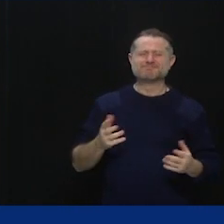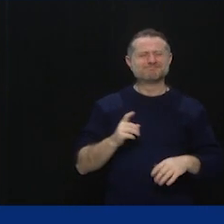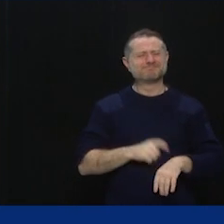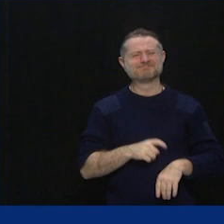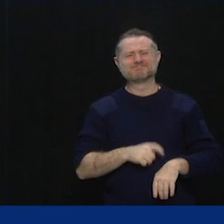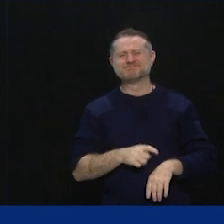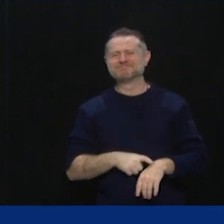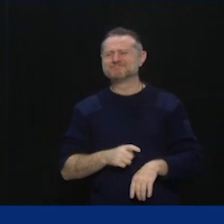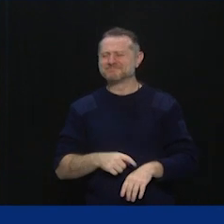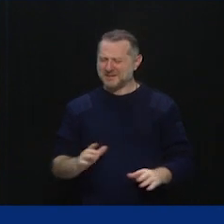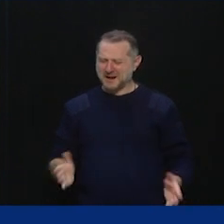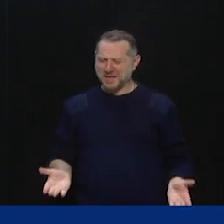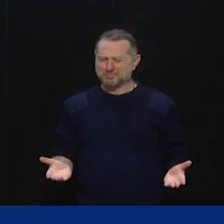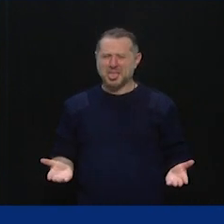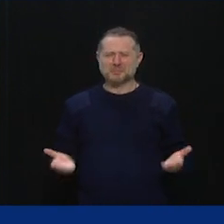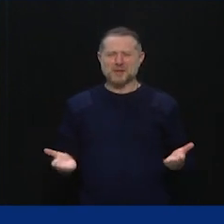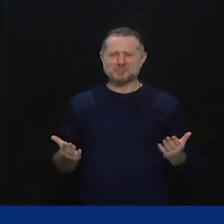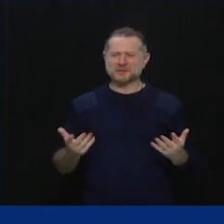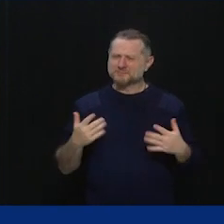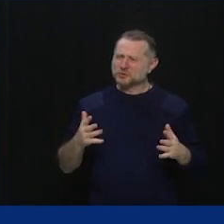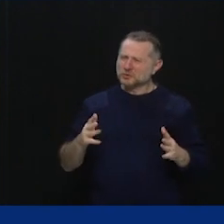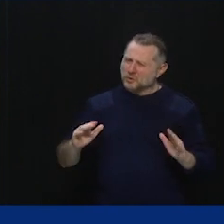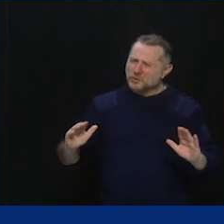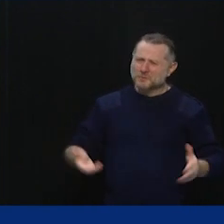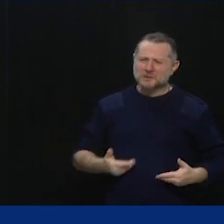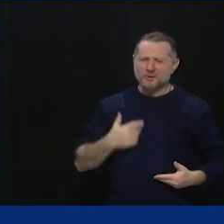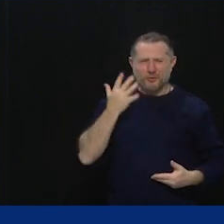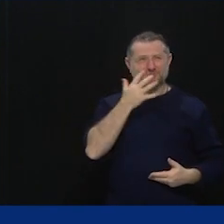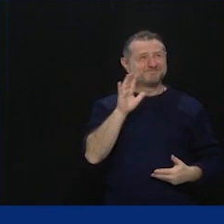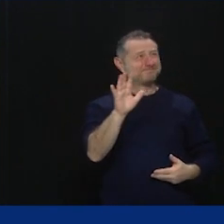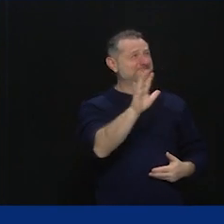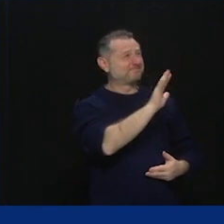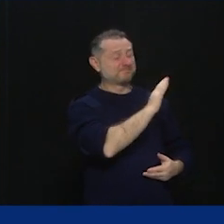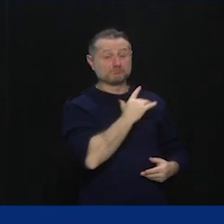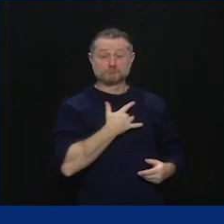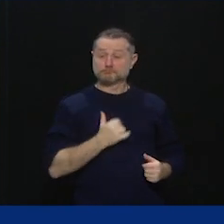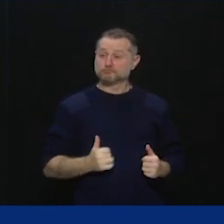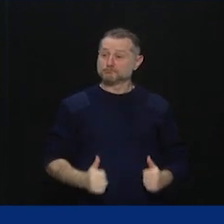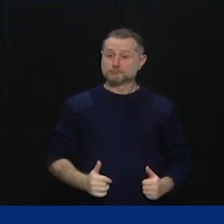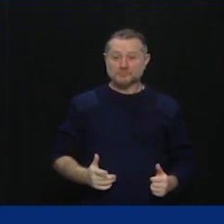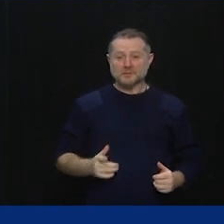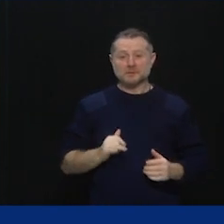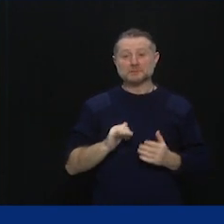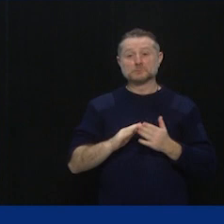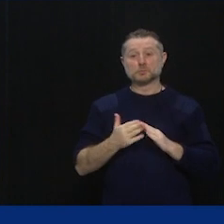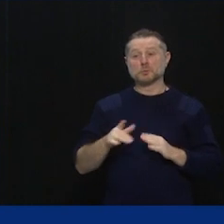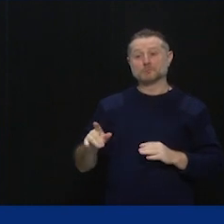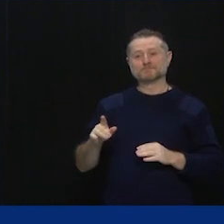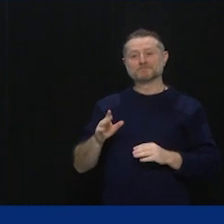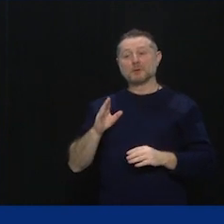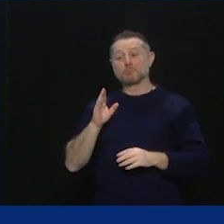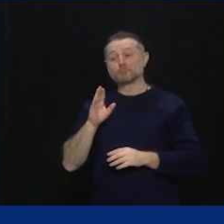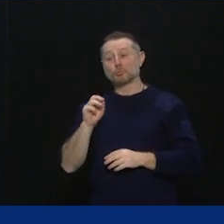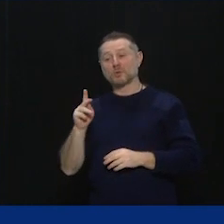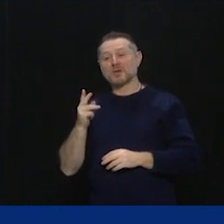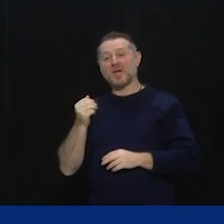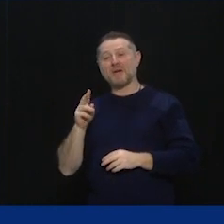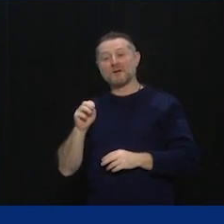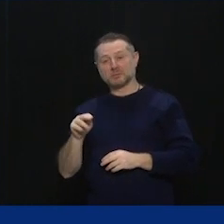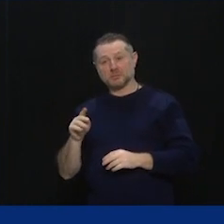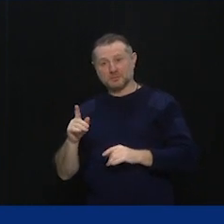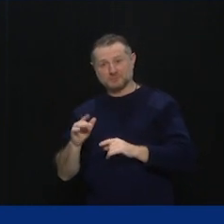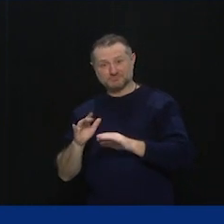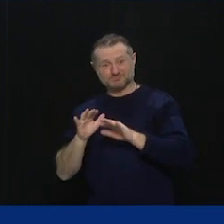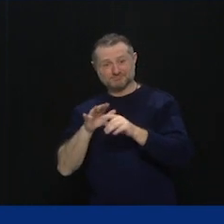more inviting. And so they pressured the town of Brookhaven to study that. And through the 90s and the 2000s, the town did